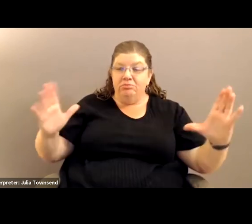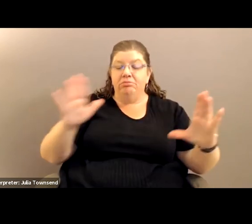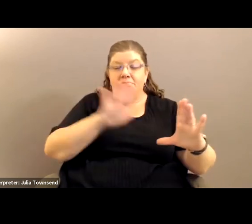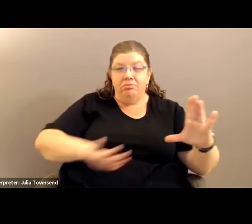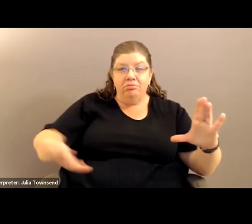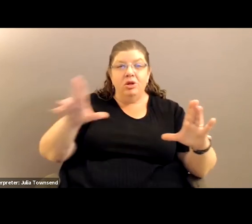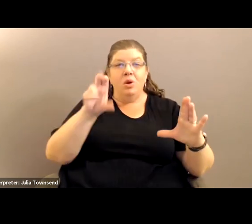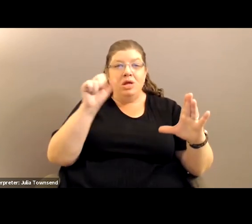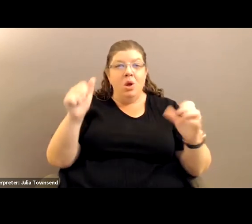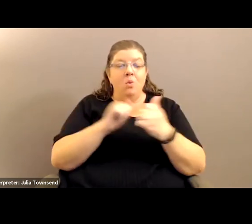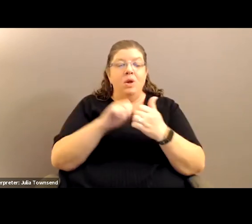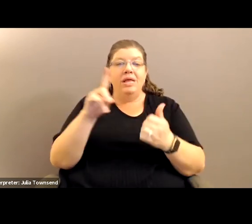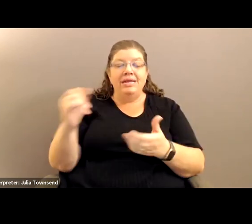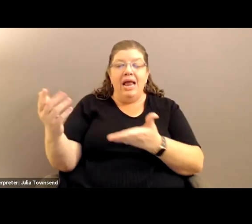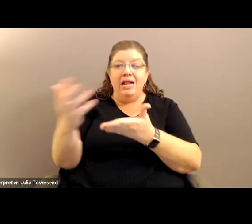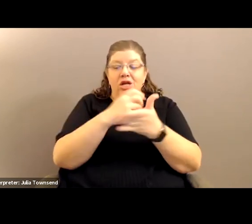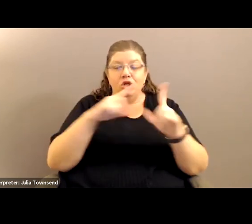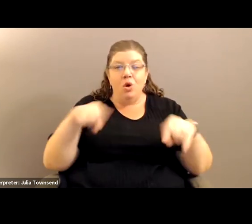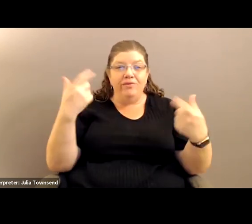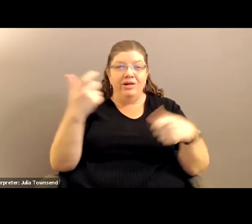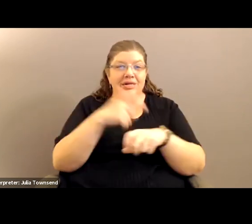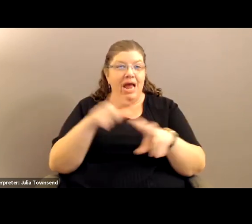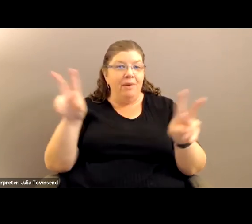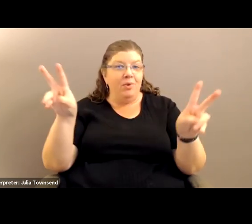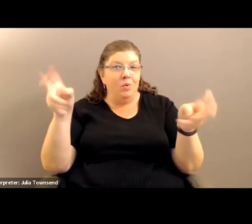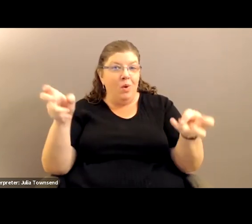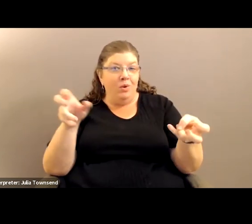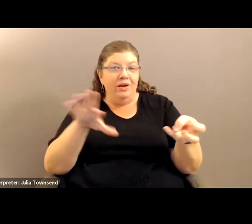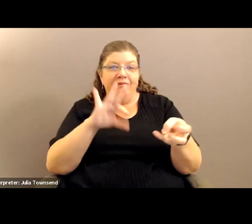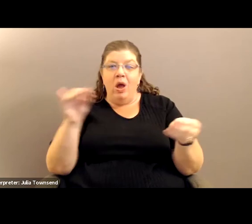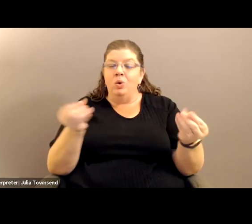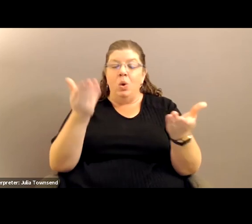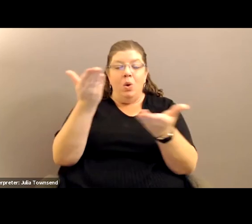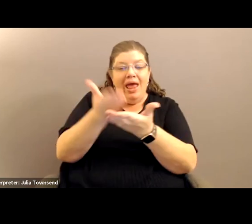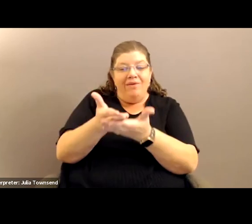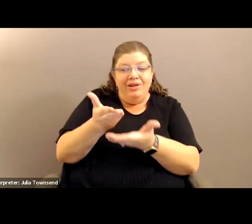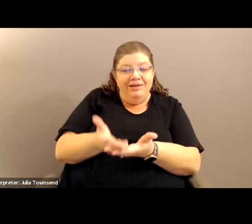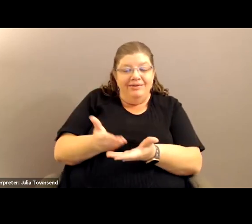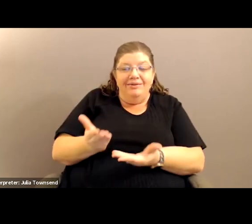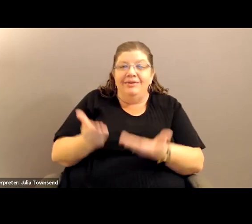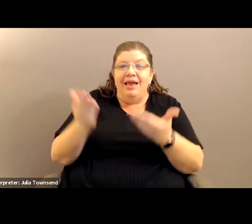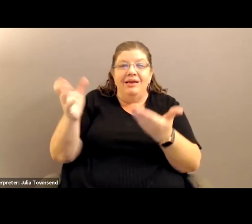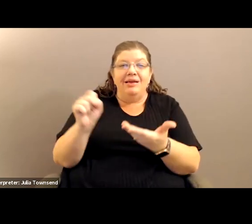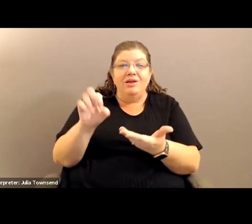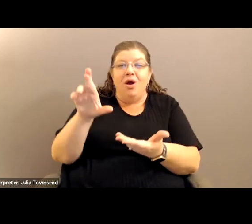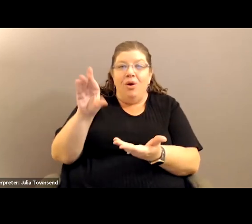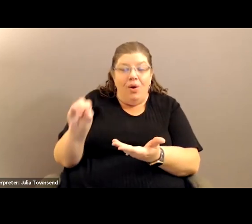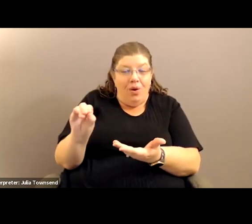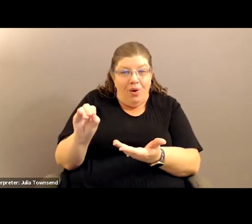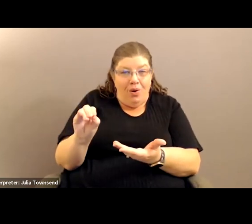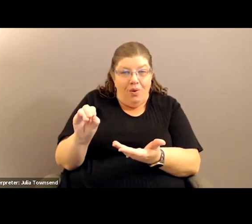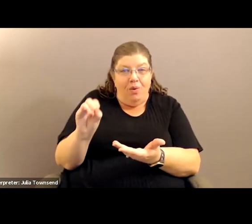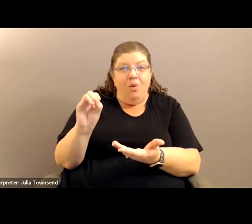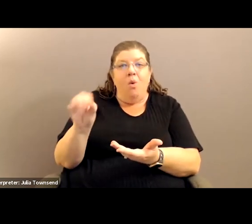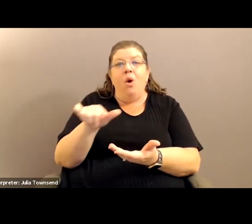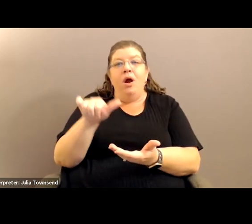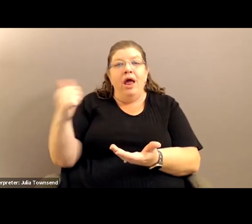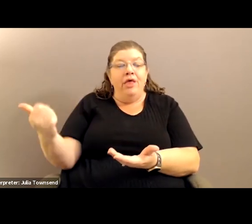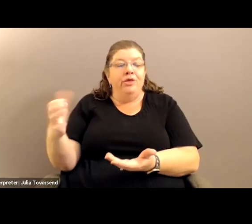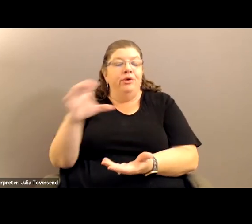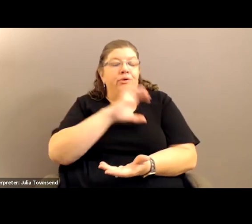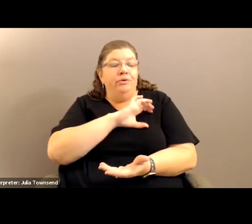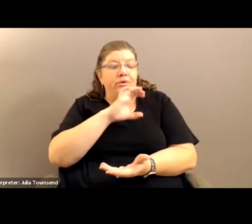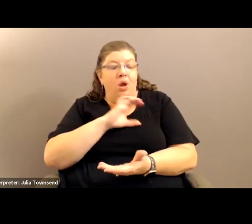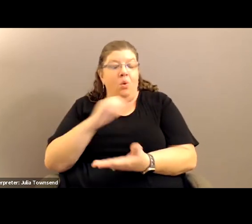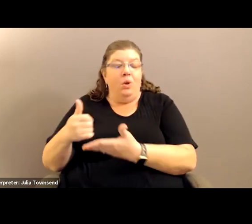data collection over time quote found no evidence suggesting that sro or other law enforcement officers